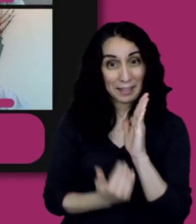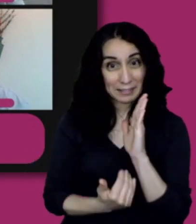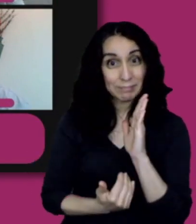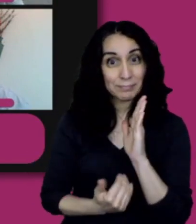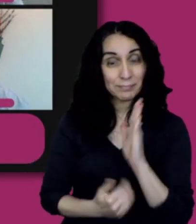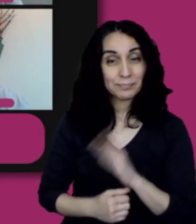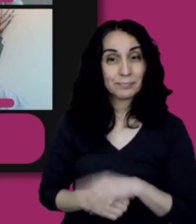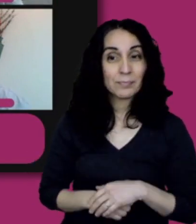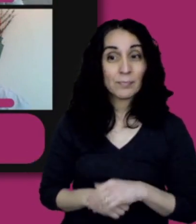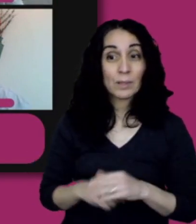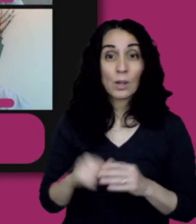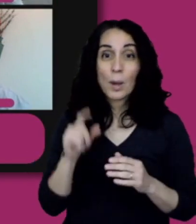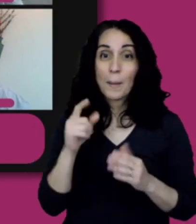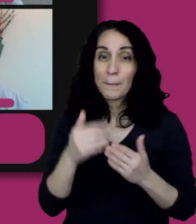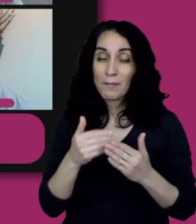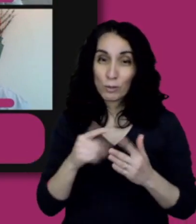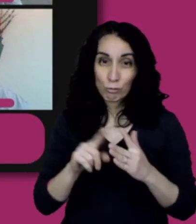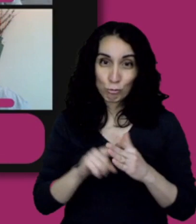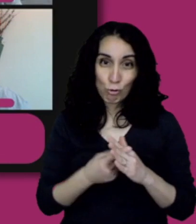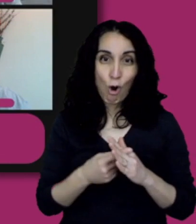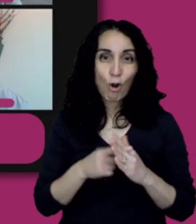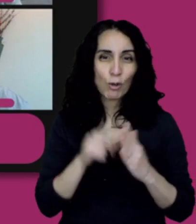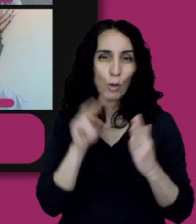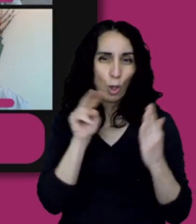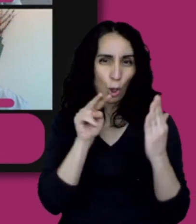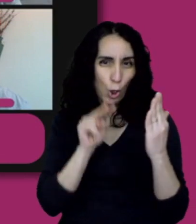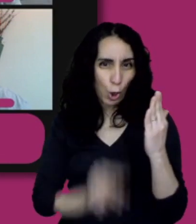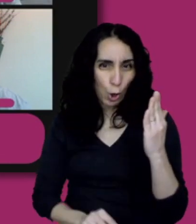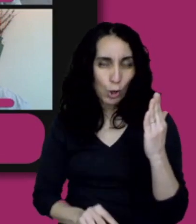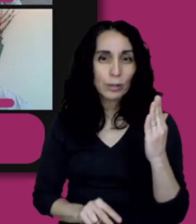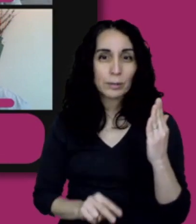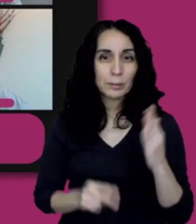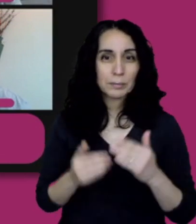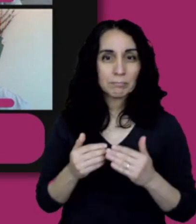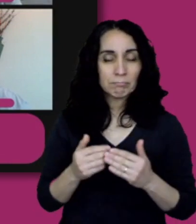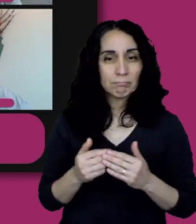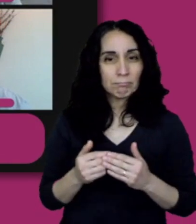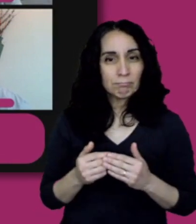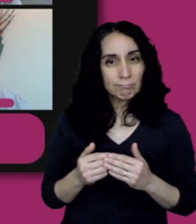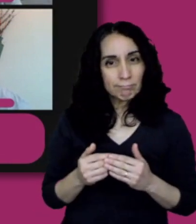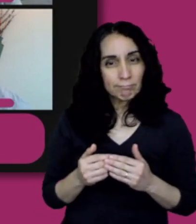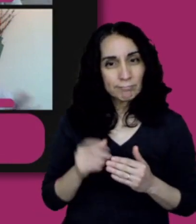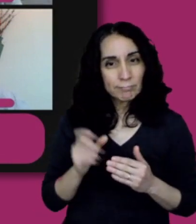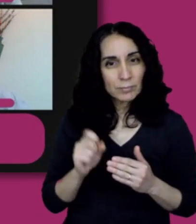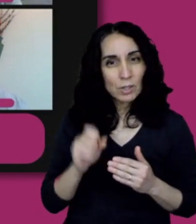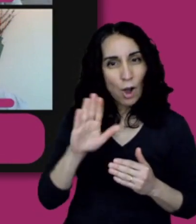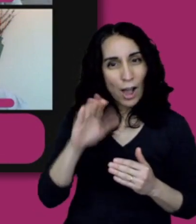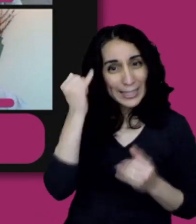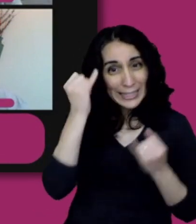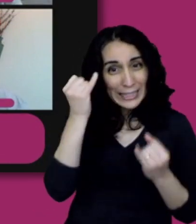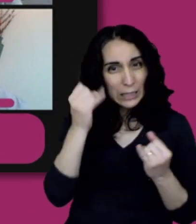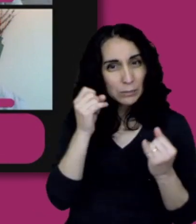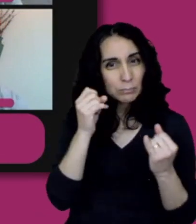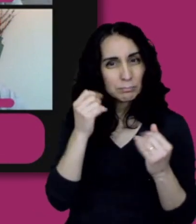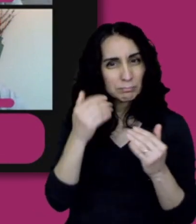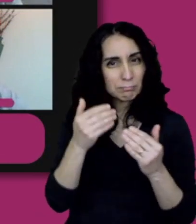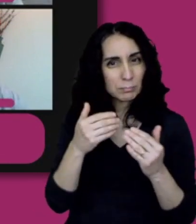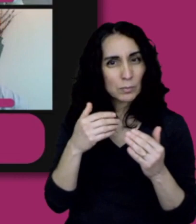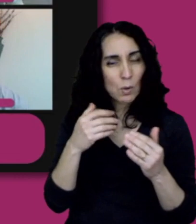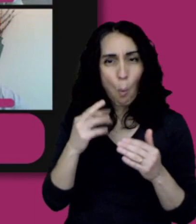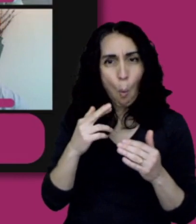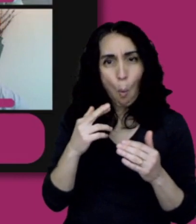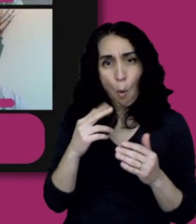at if you're thinking about starting your own business. And you can look at that, before you've done anything past your